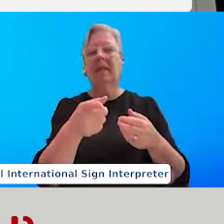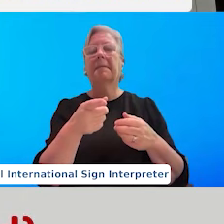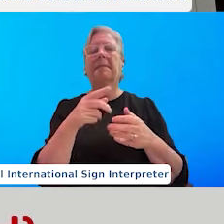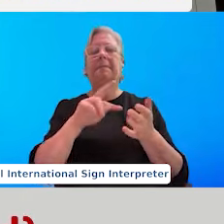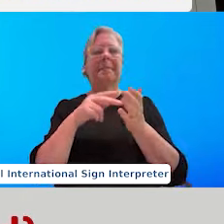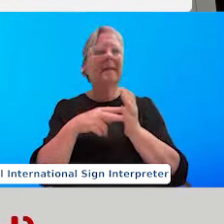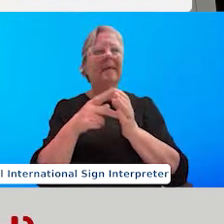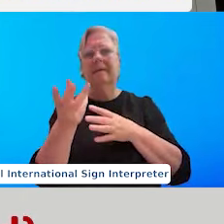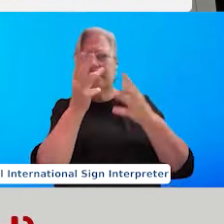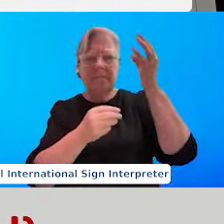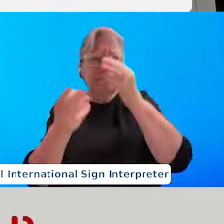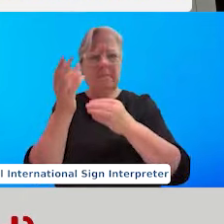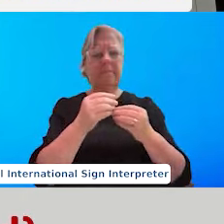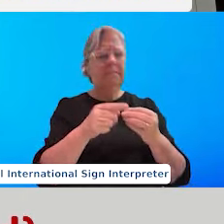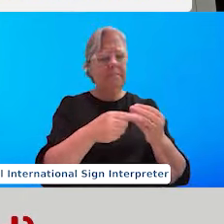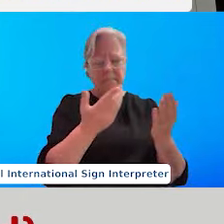degrees.